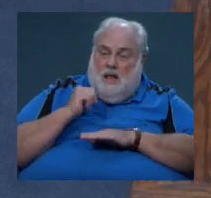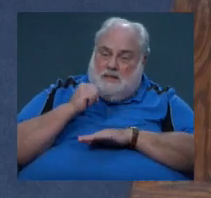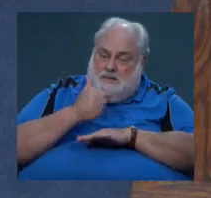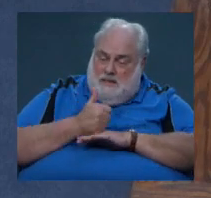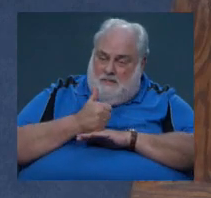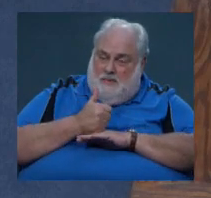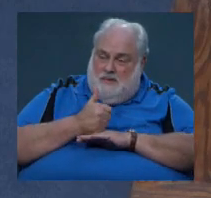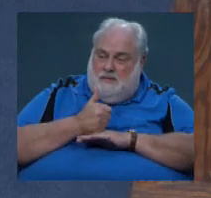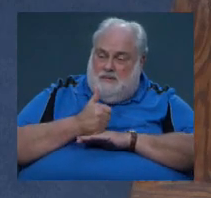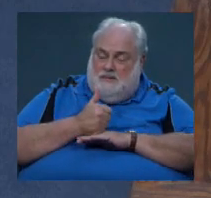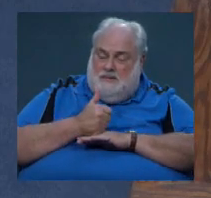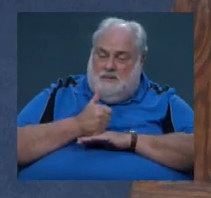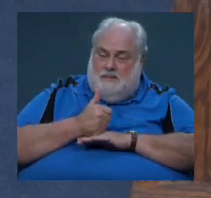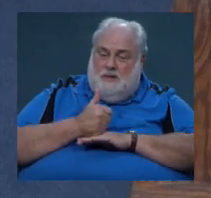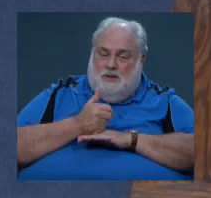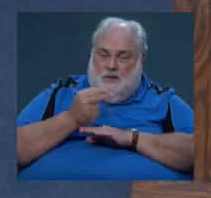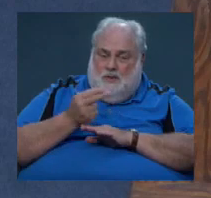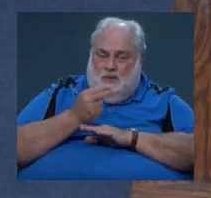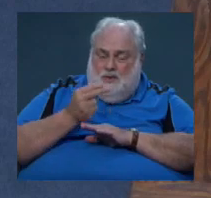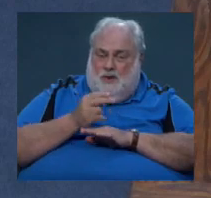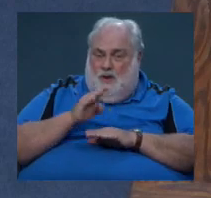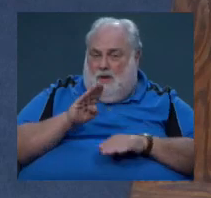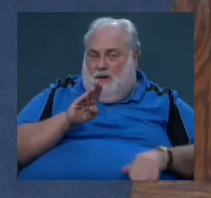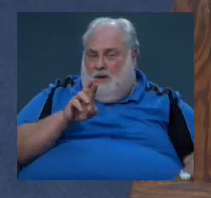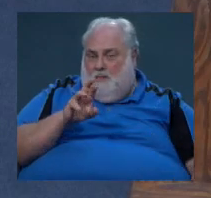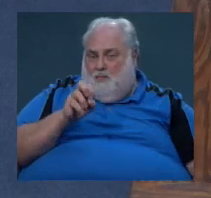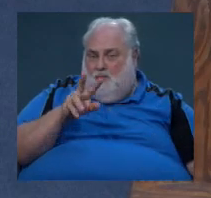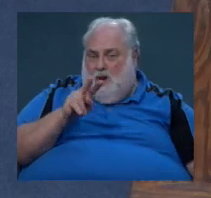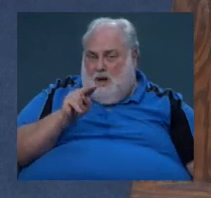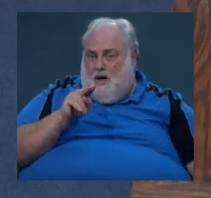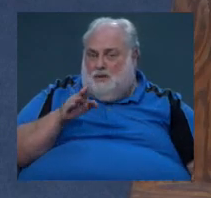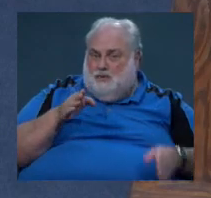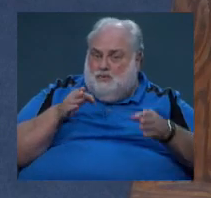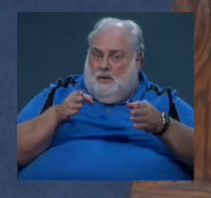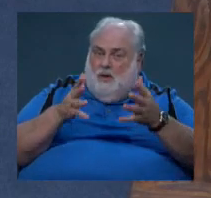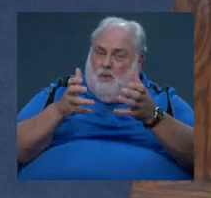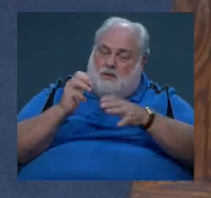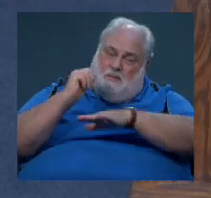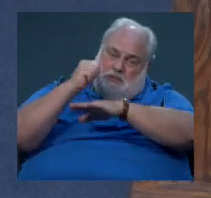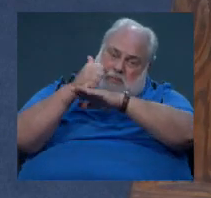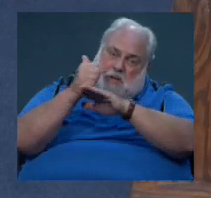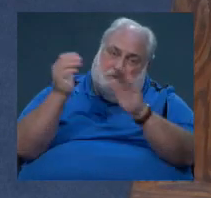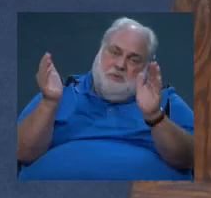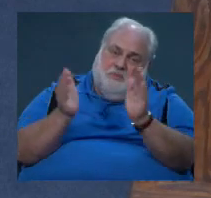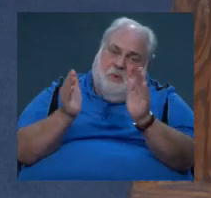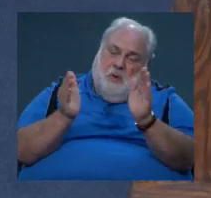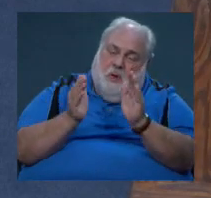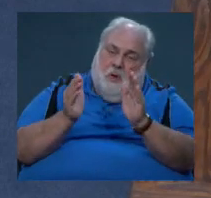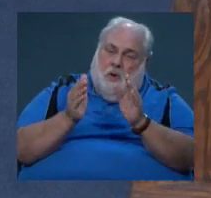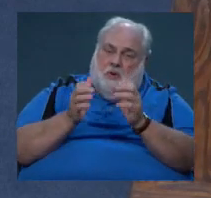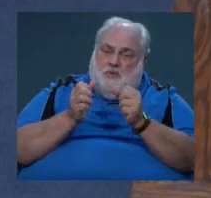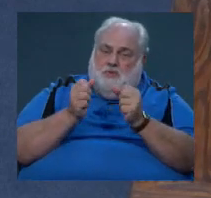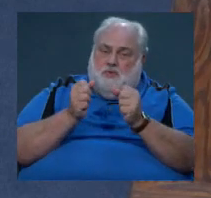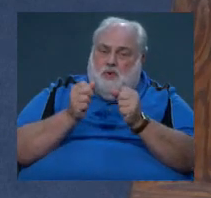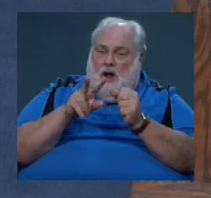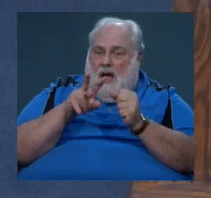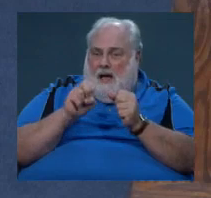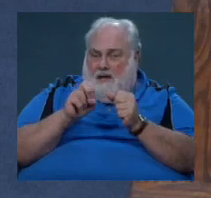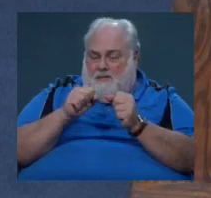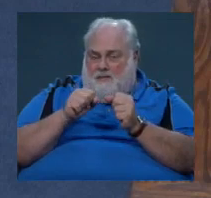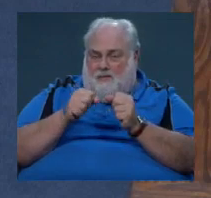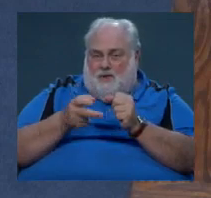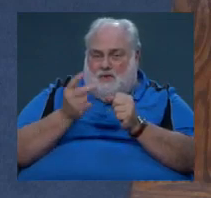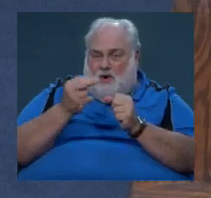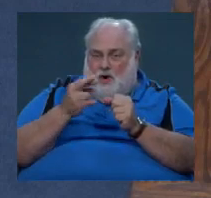well-established usage of Brown Street, and he wants to put in 2 little bitty driveways for 2 cars for